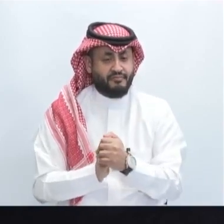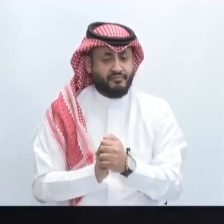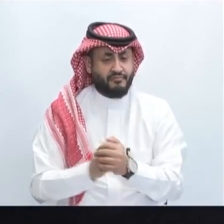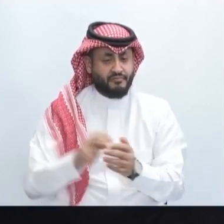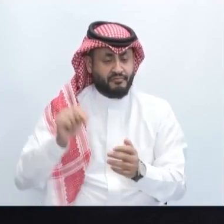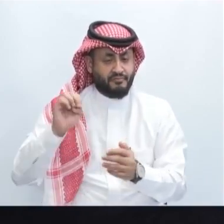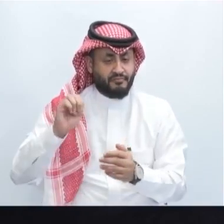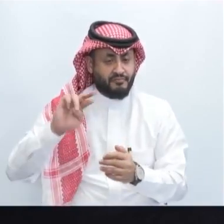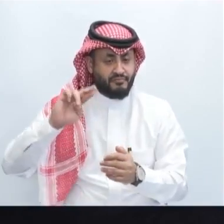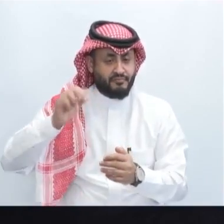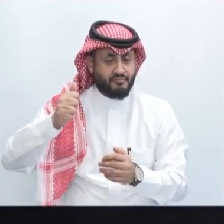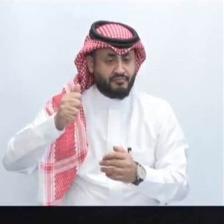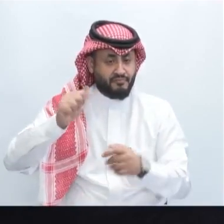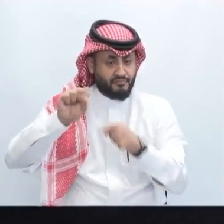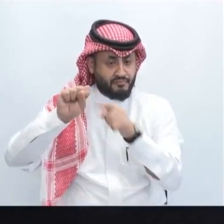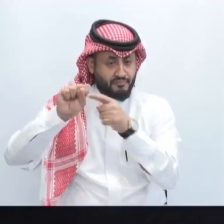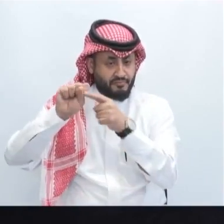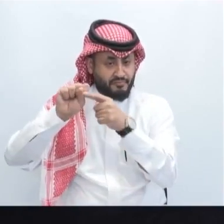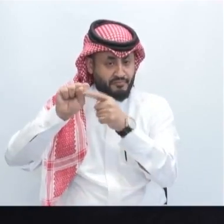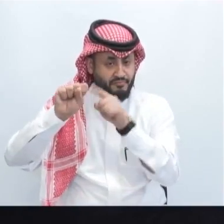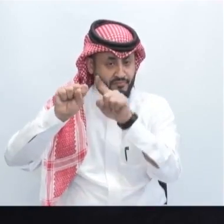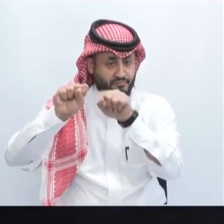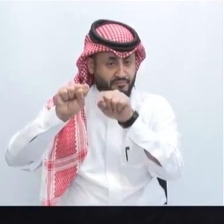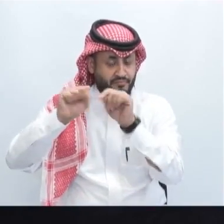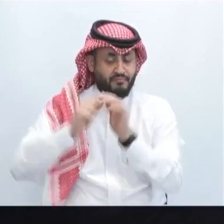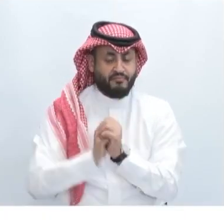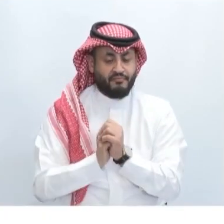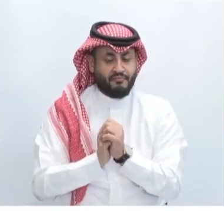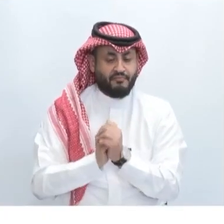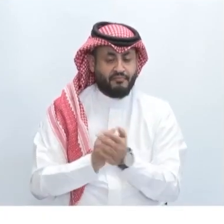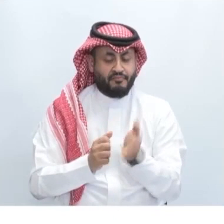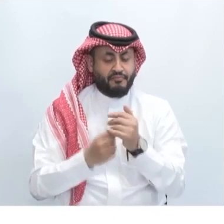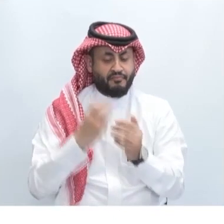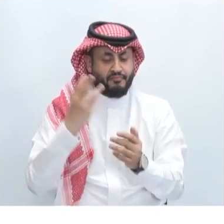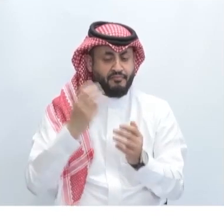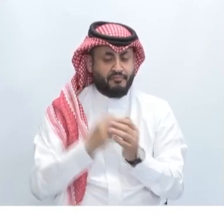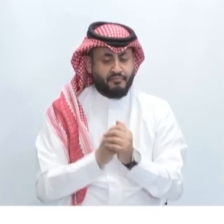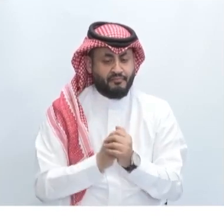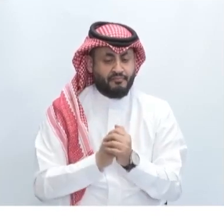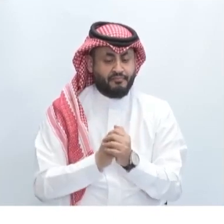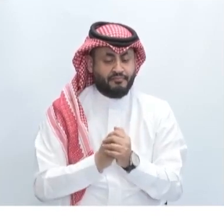It's Nora's. Let's make a third one.